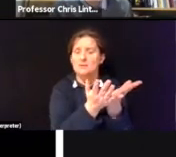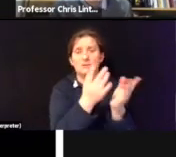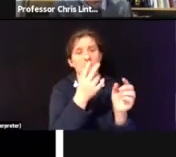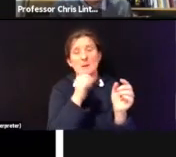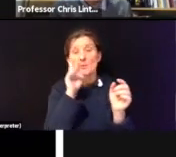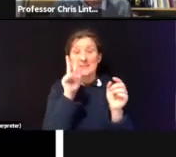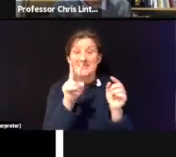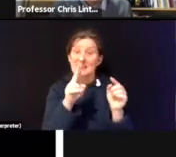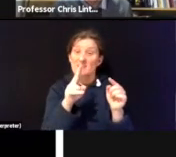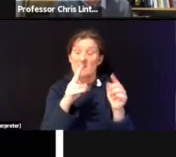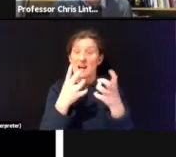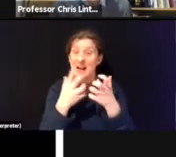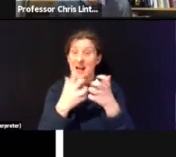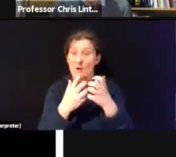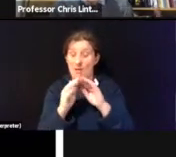these planets.